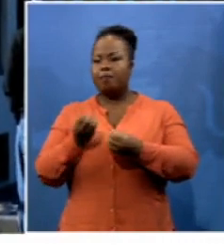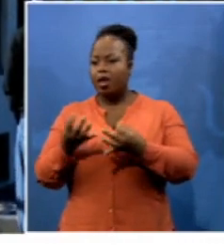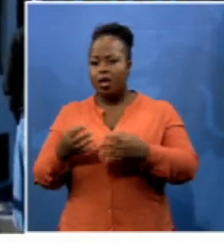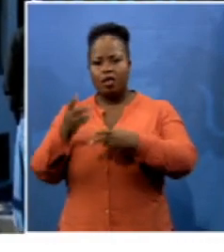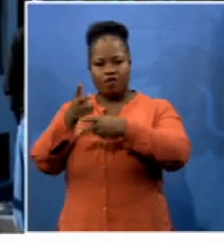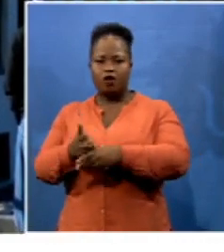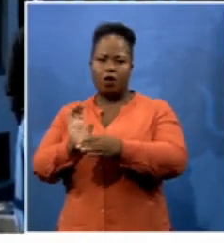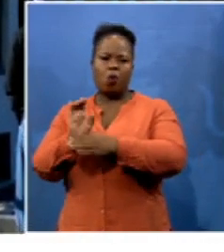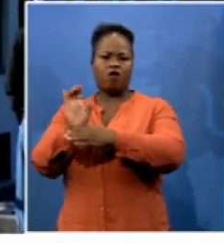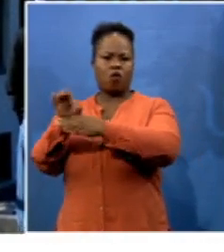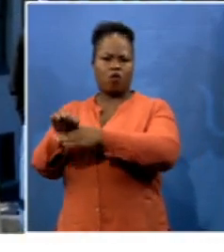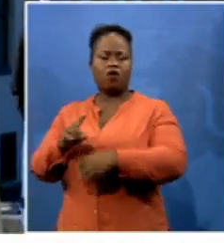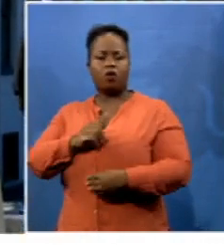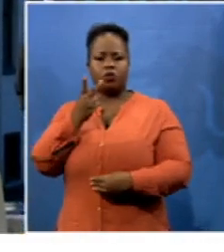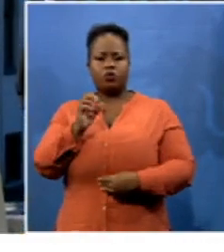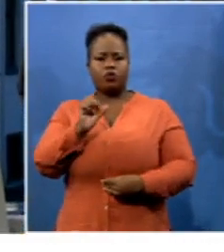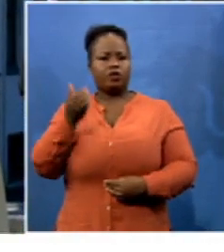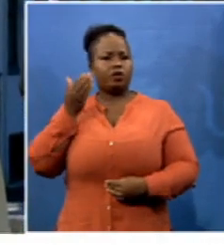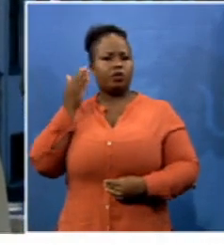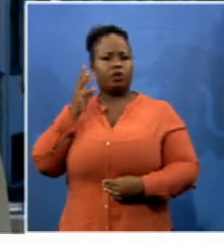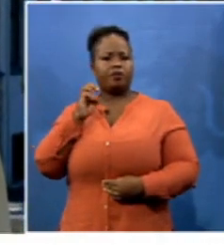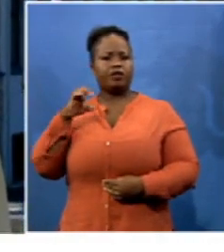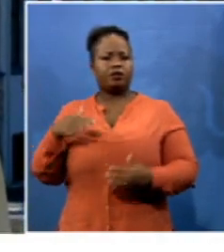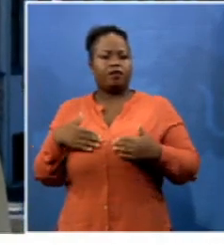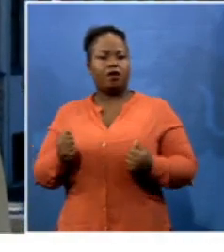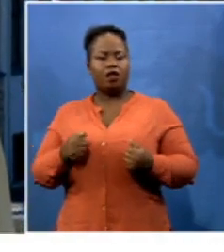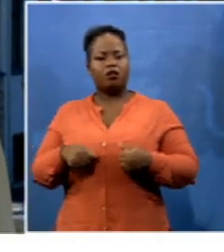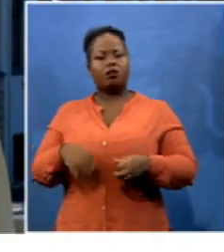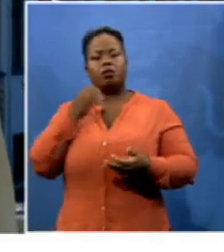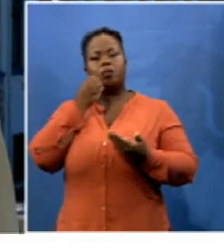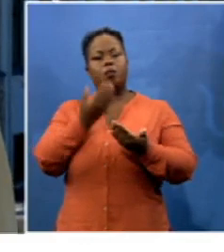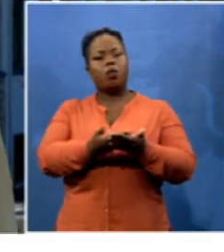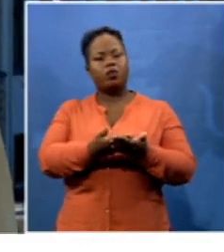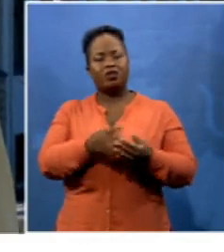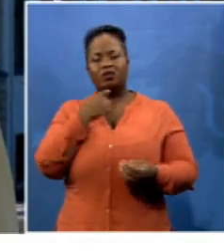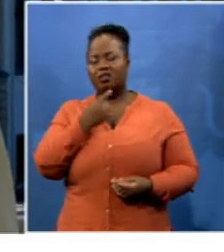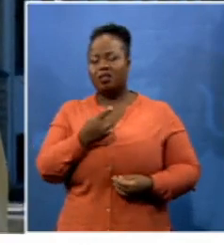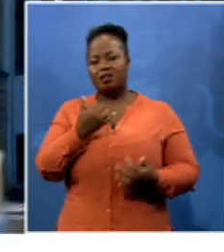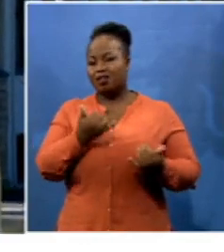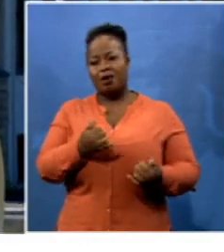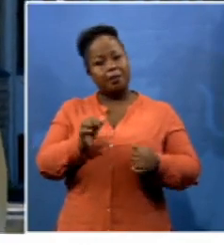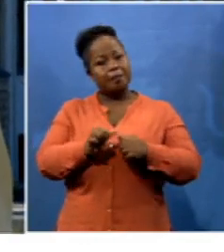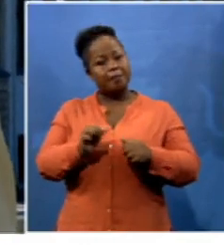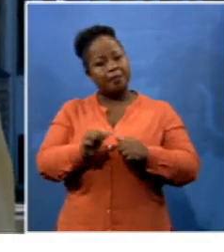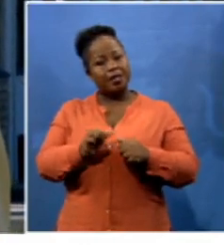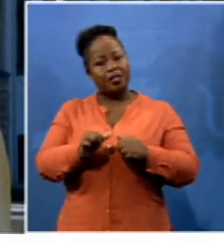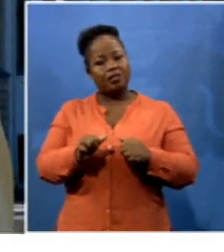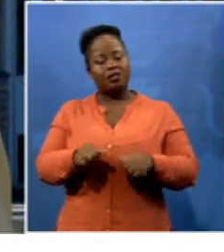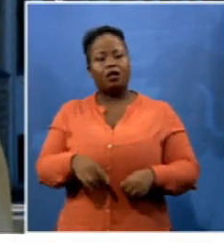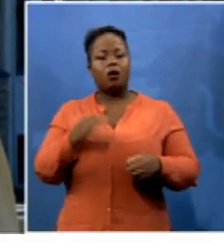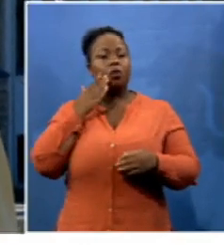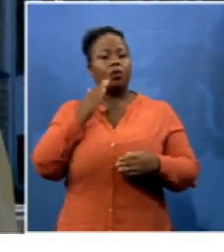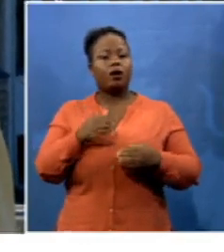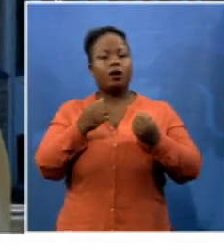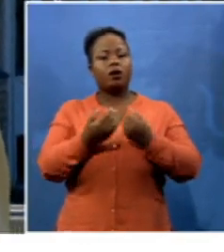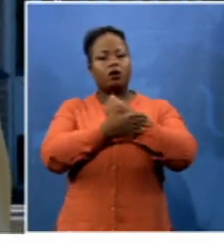2 weeks ago, the MEC of Health, Cindy Swagombe, actually wrote a proposal where she suggested that perhaps post the COVID-19 and post